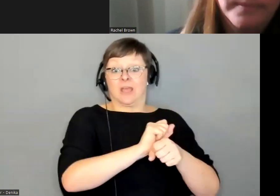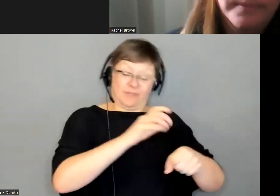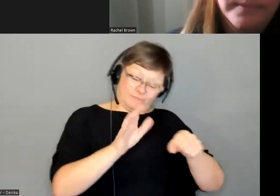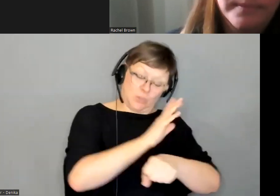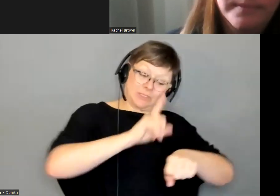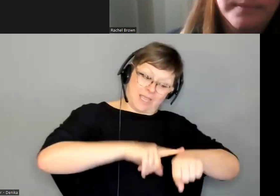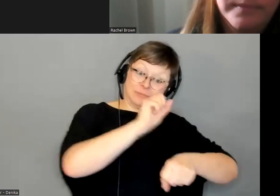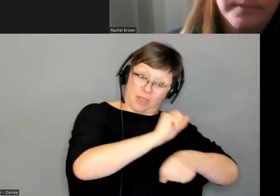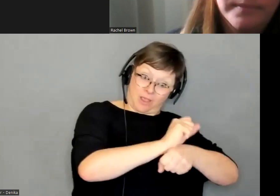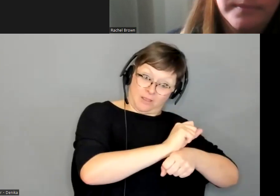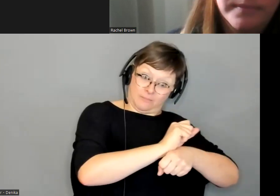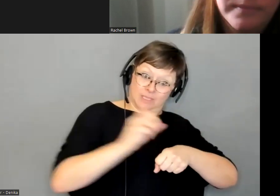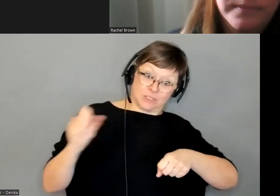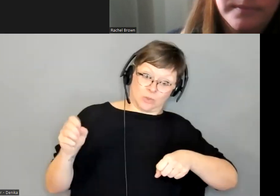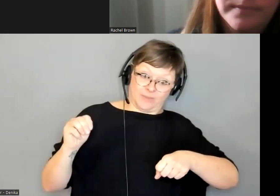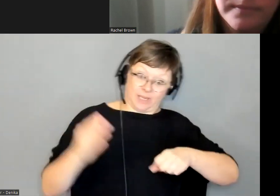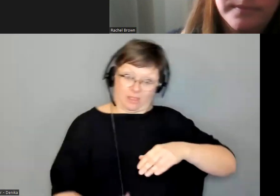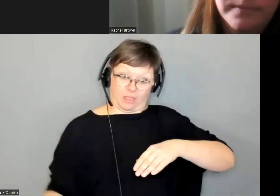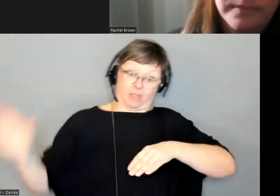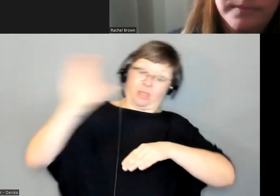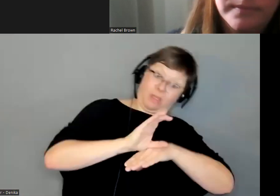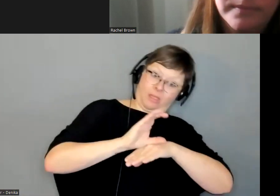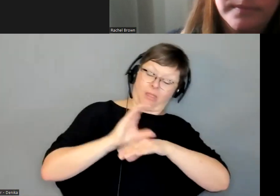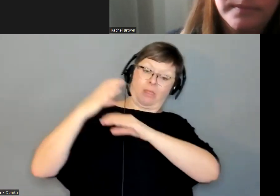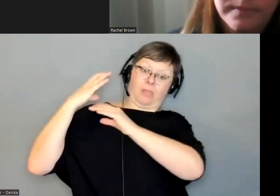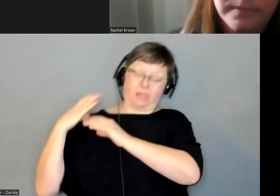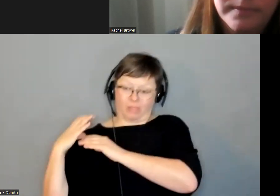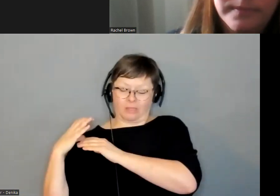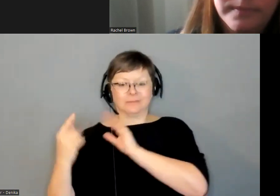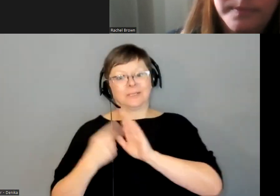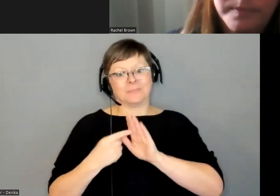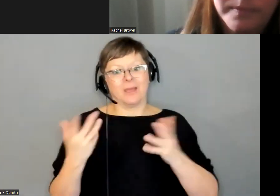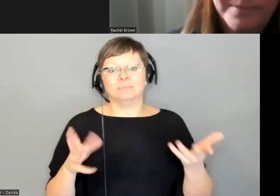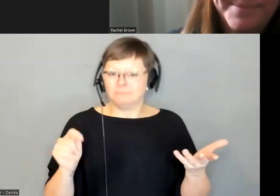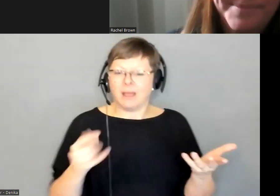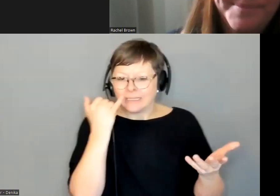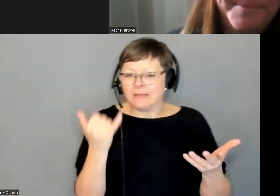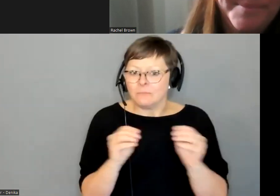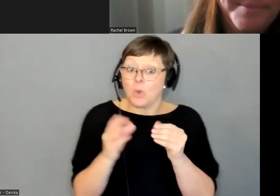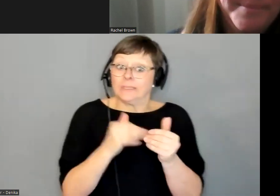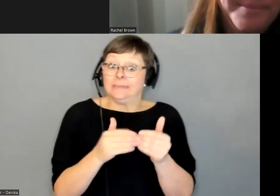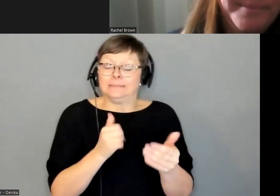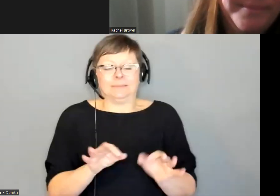to find some way to streamline things. All right, so I'm going to just stop here.